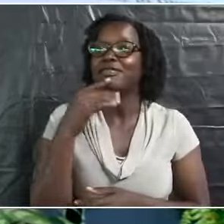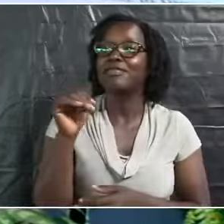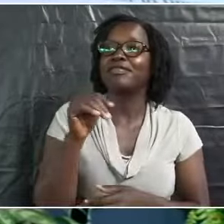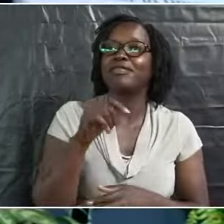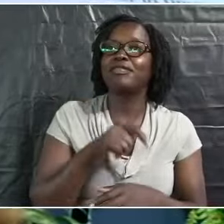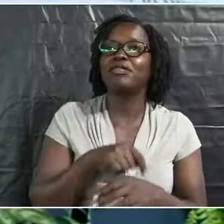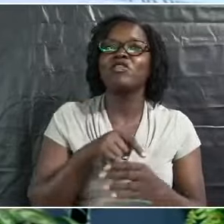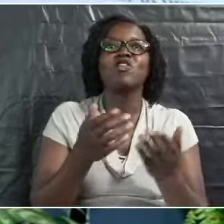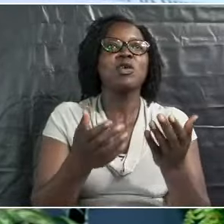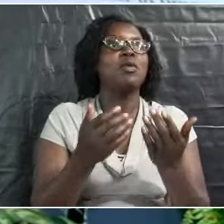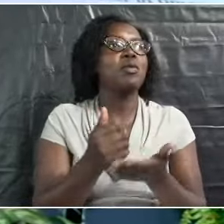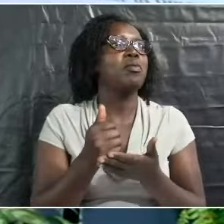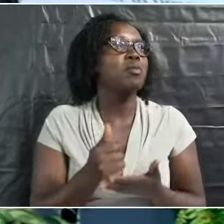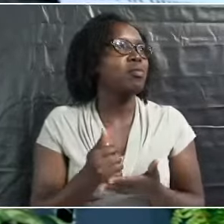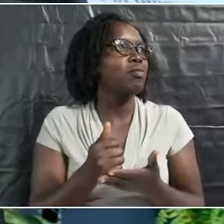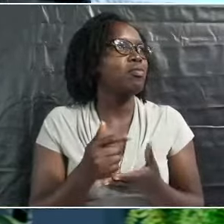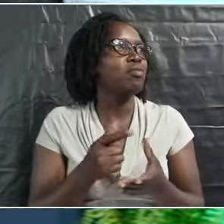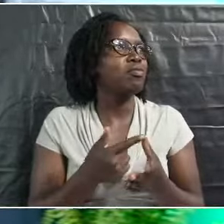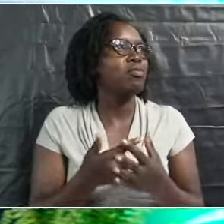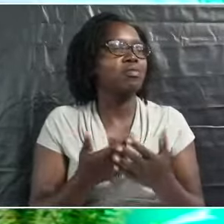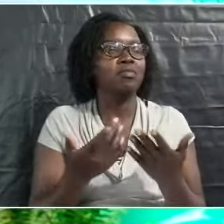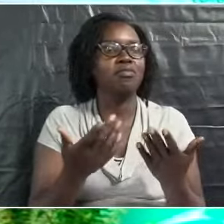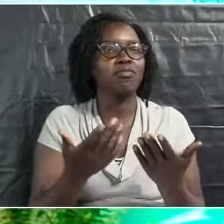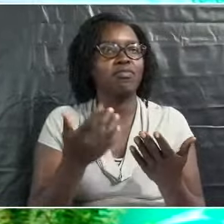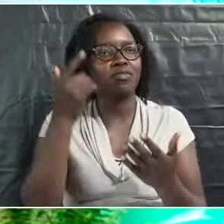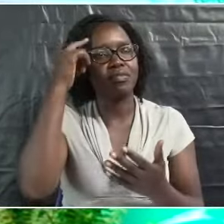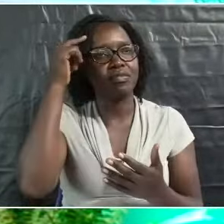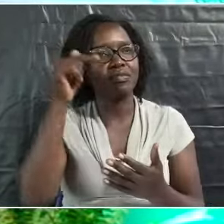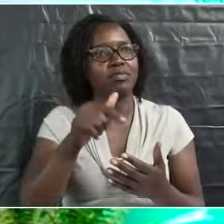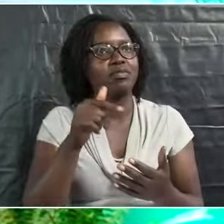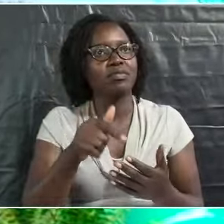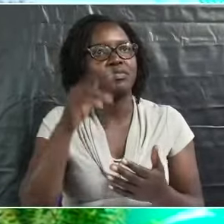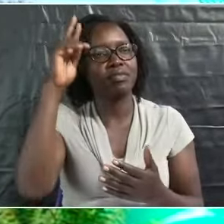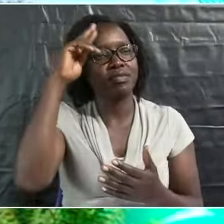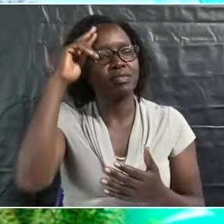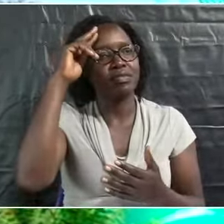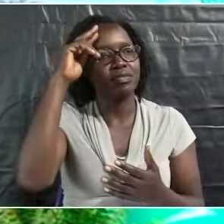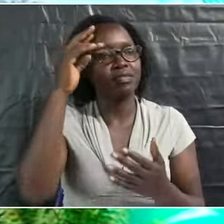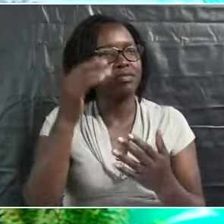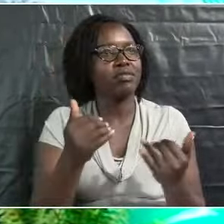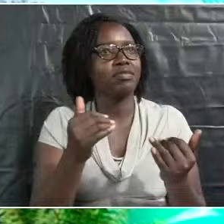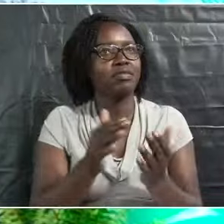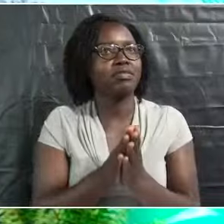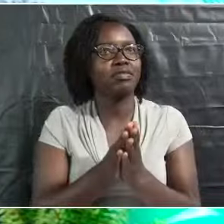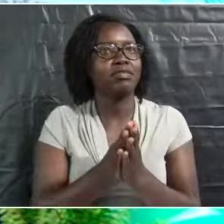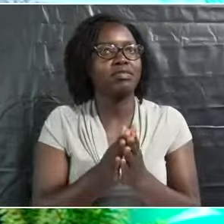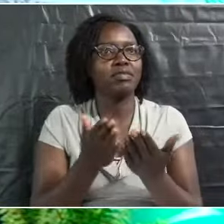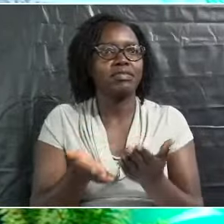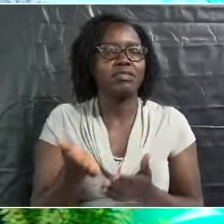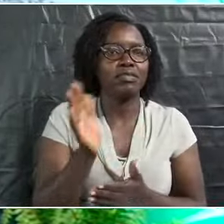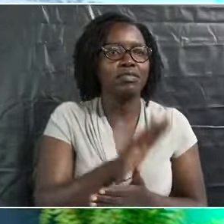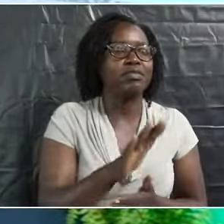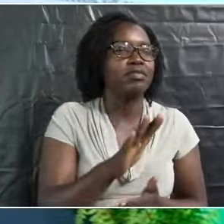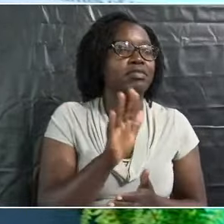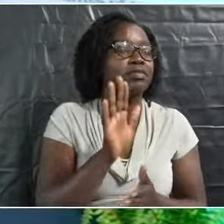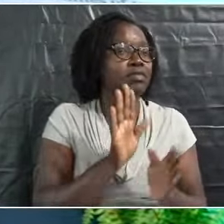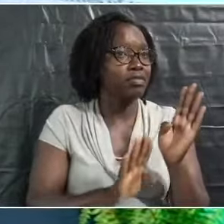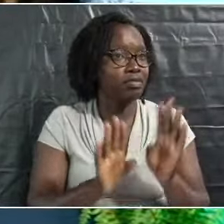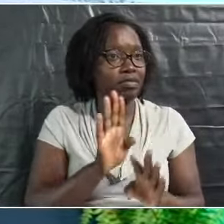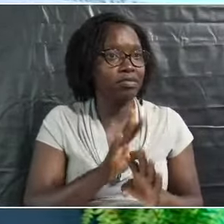is helped, he now thinks, this gives him the reason now to fall back into this trap. There